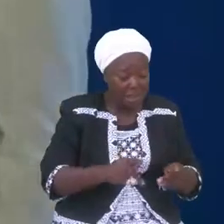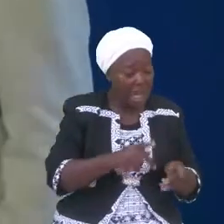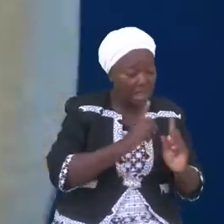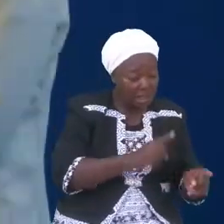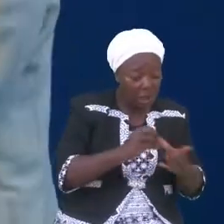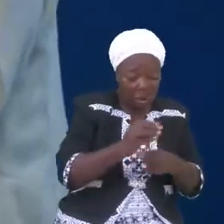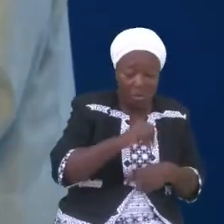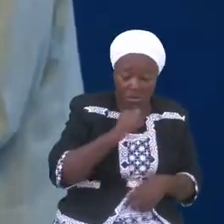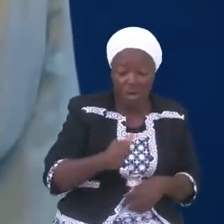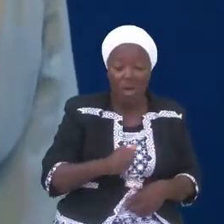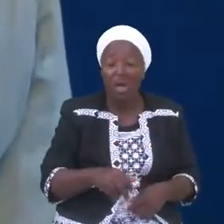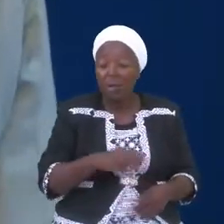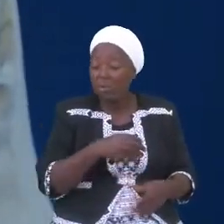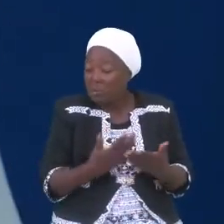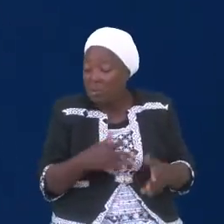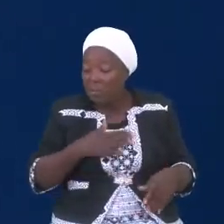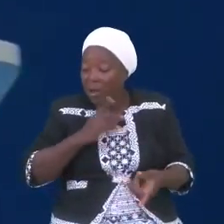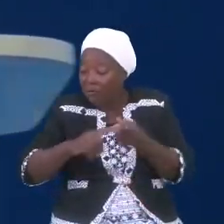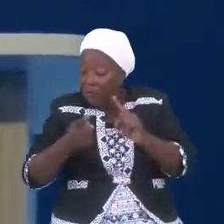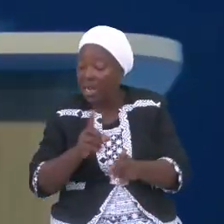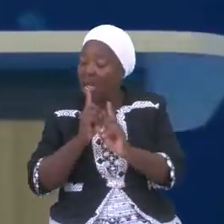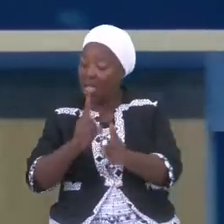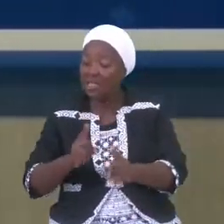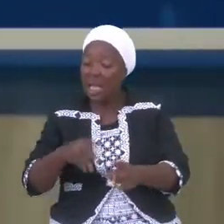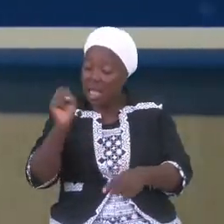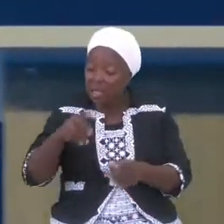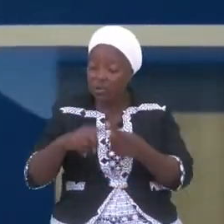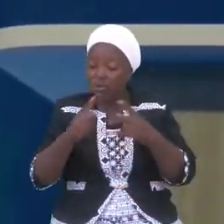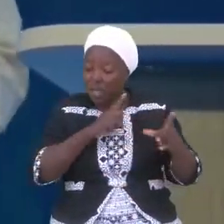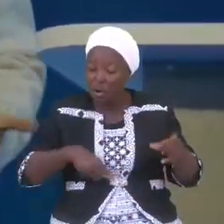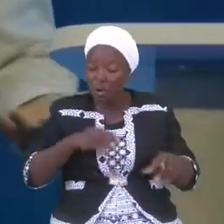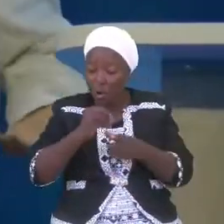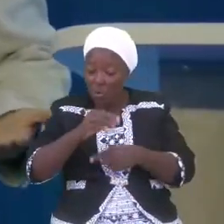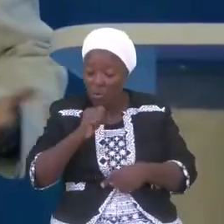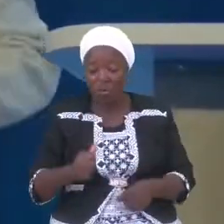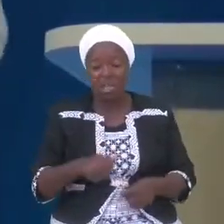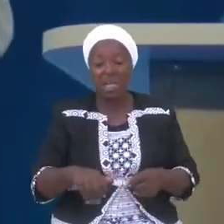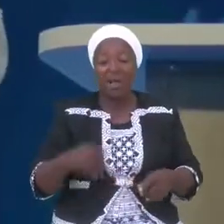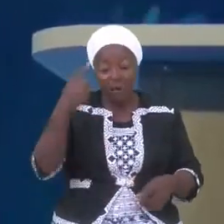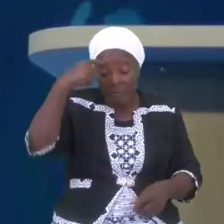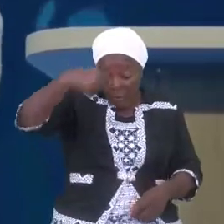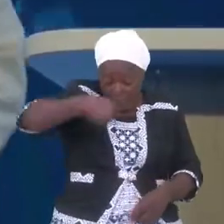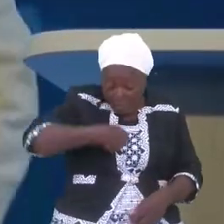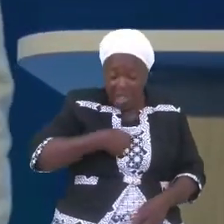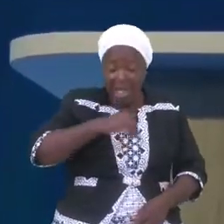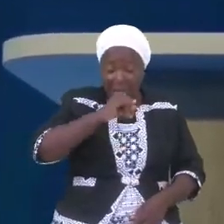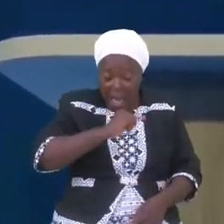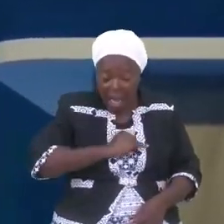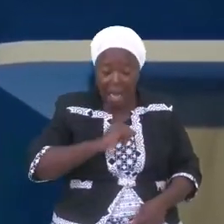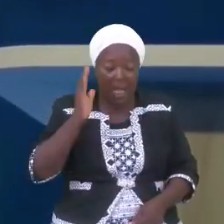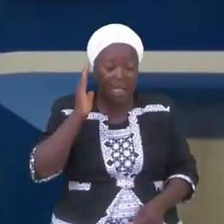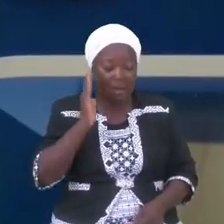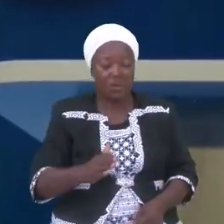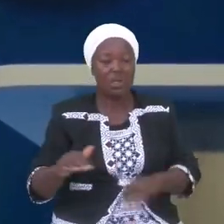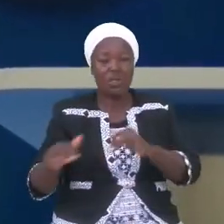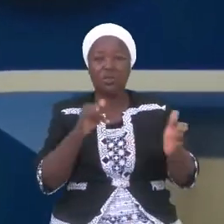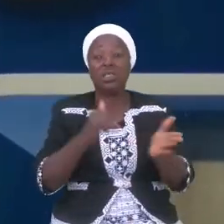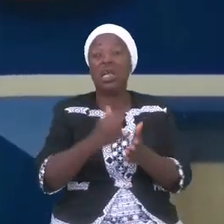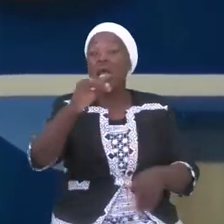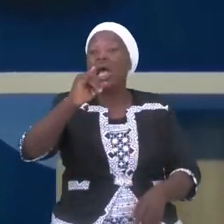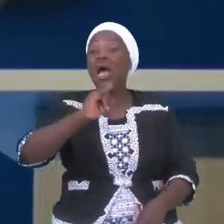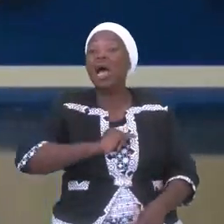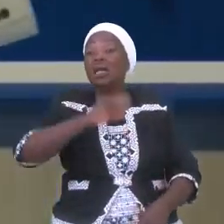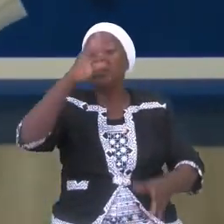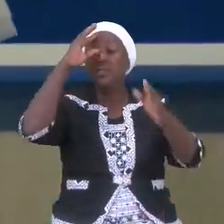doesn't matter whether others are going to assent, consent, and do what I do. I make up